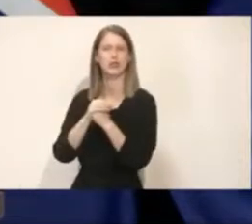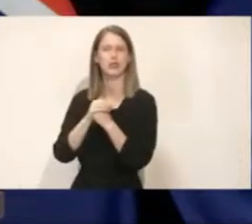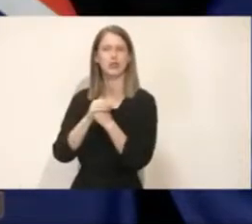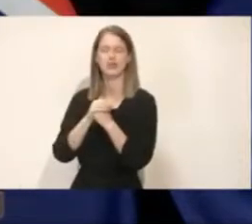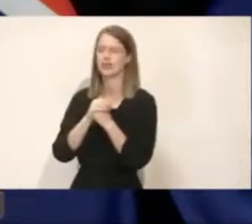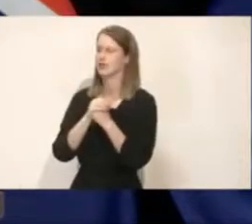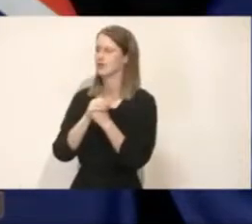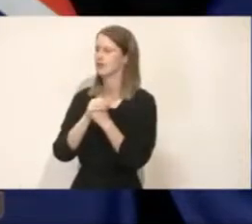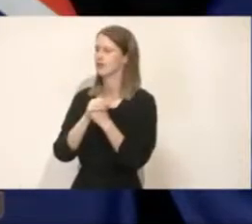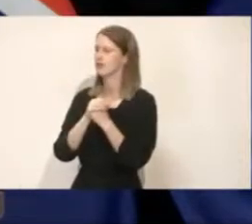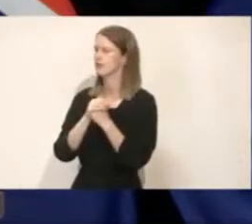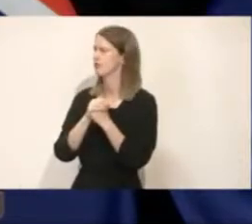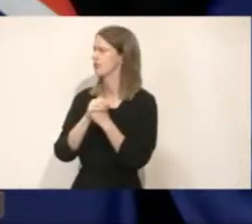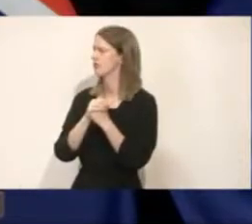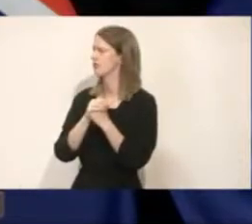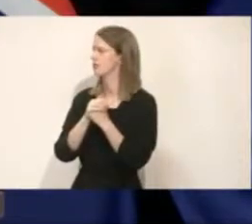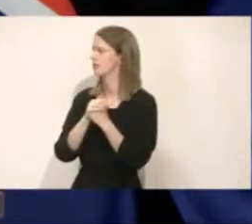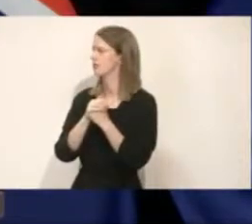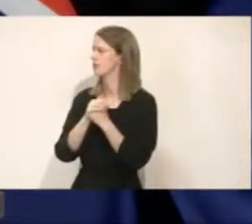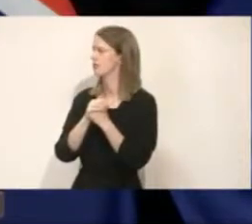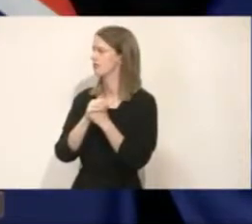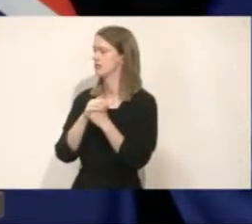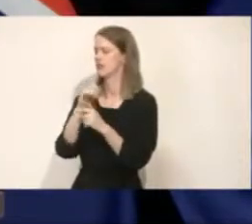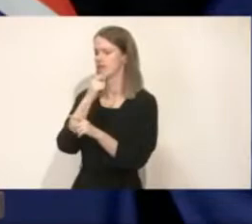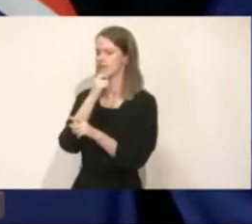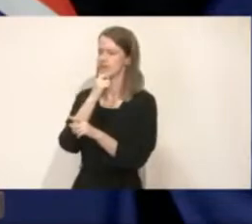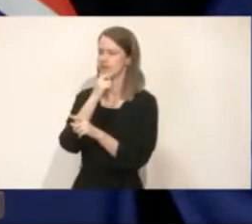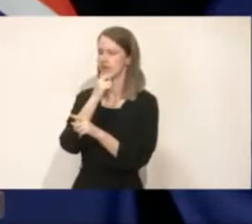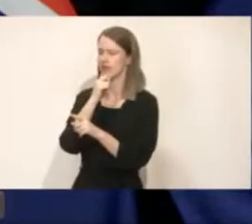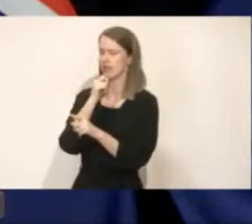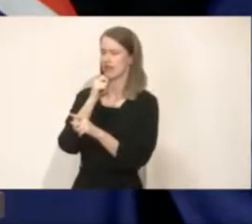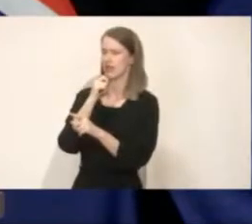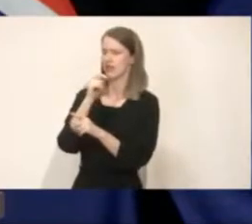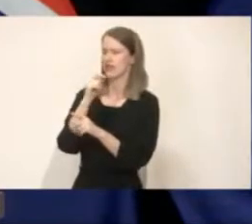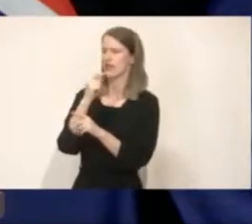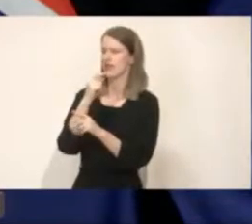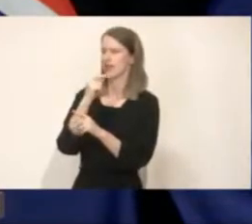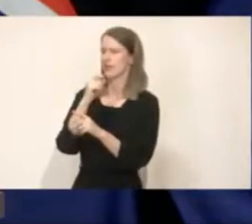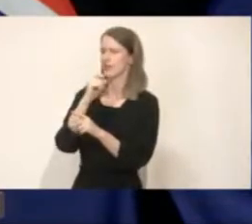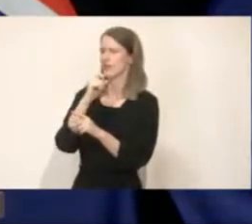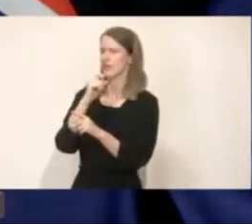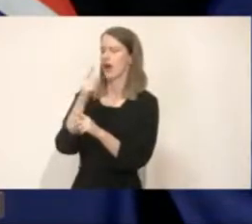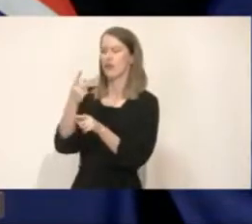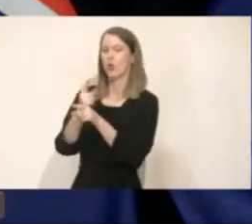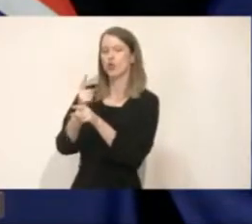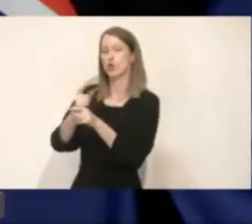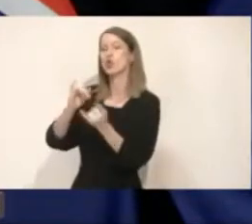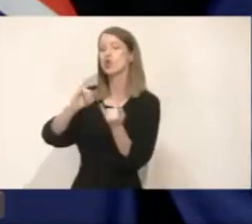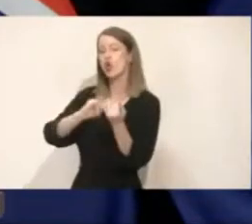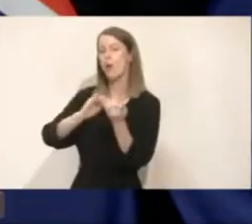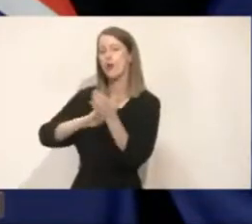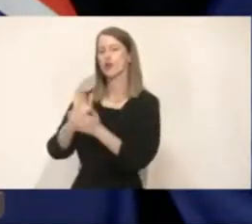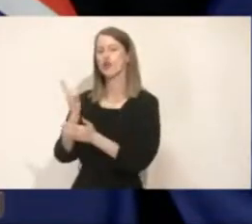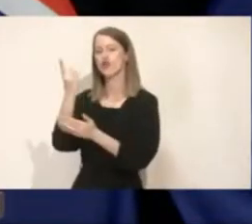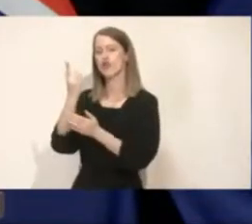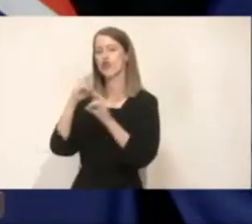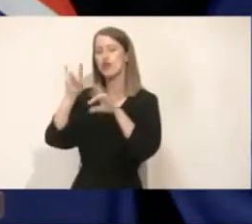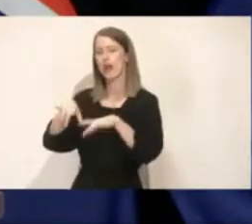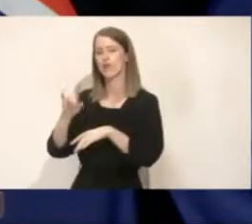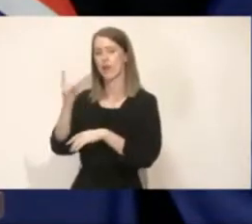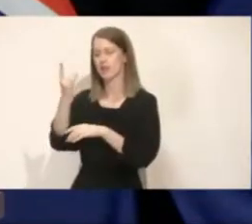I give away the individual details, but I have spoken with him frequently. I can't think we've touched on that,